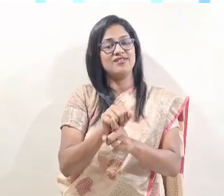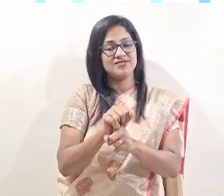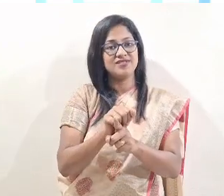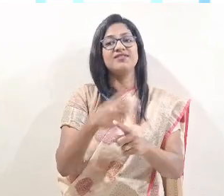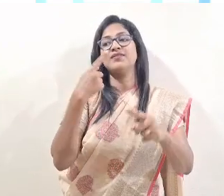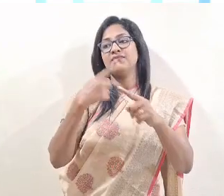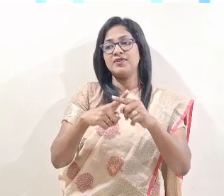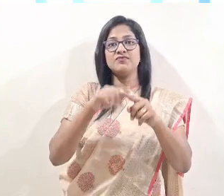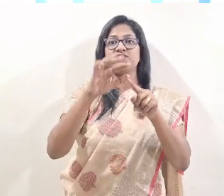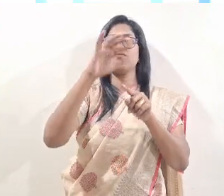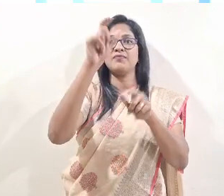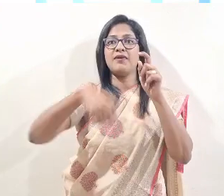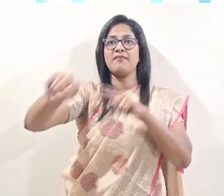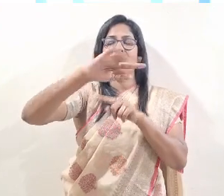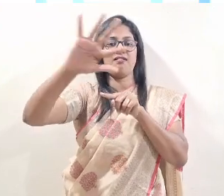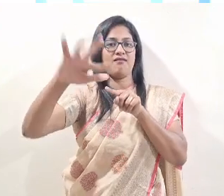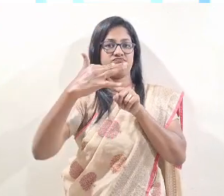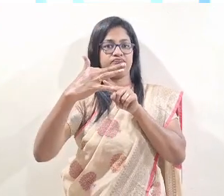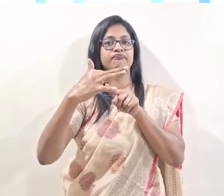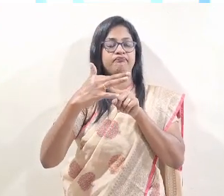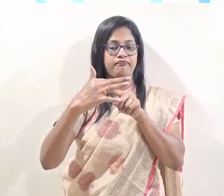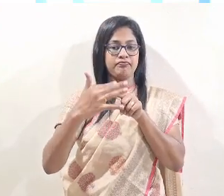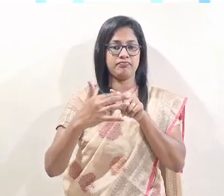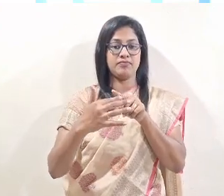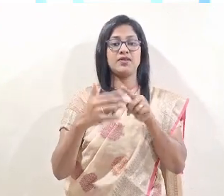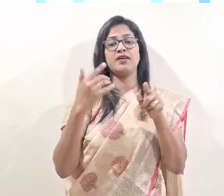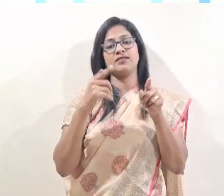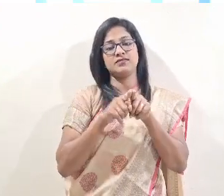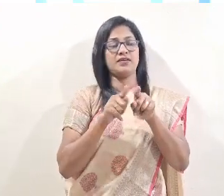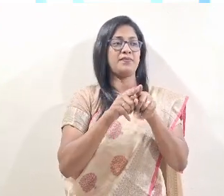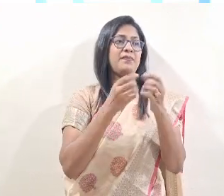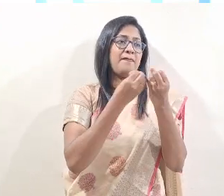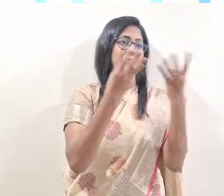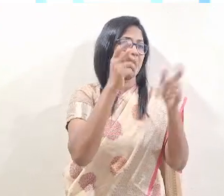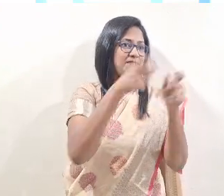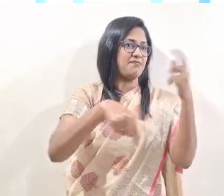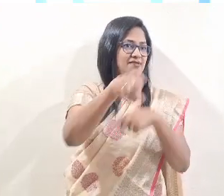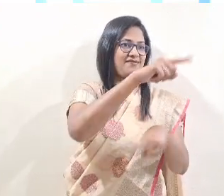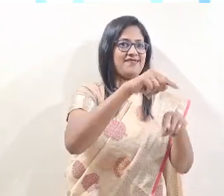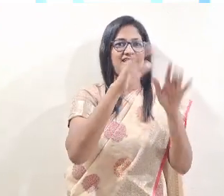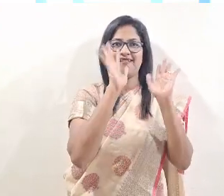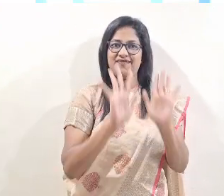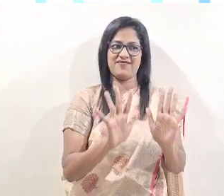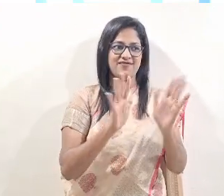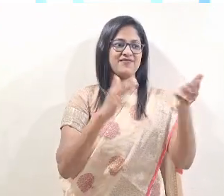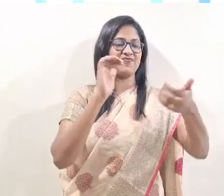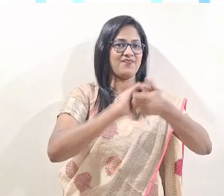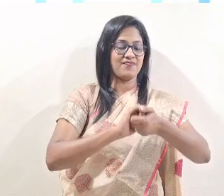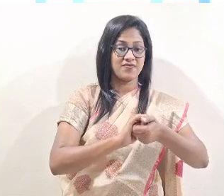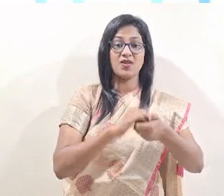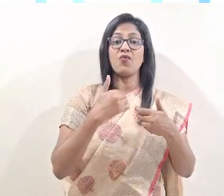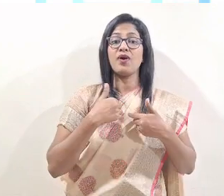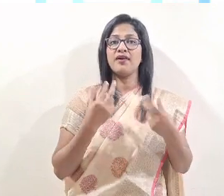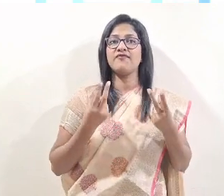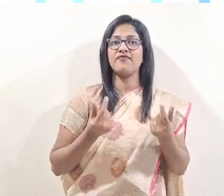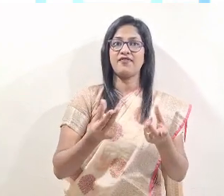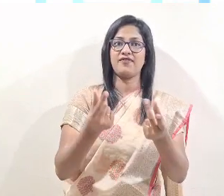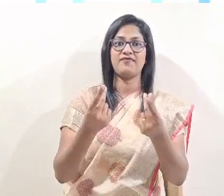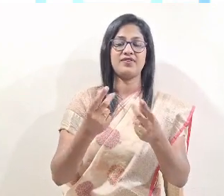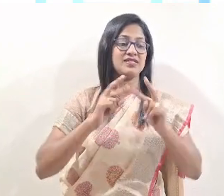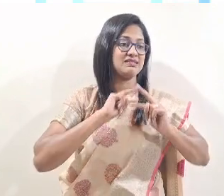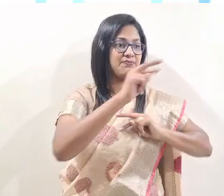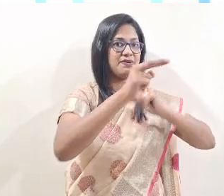our customers, many of you sitting here, because we need to be quicker in